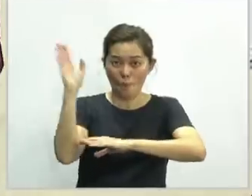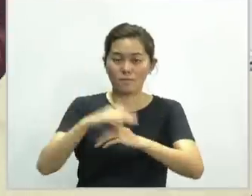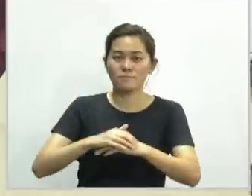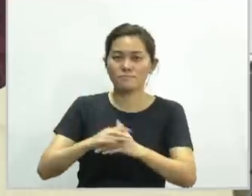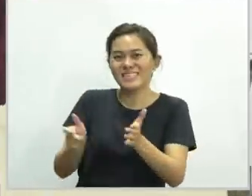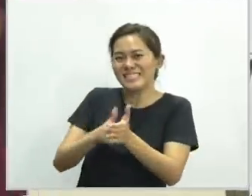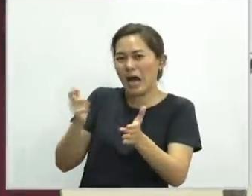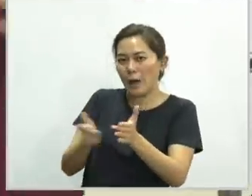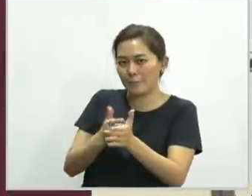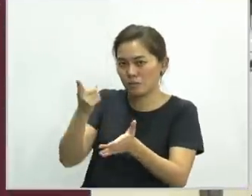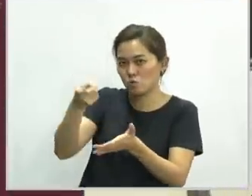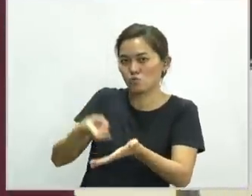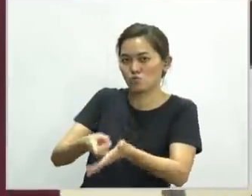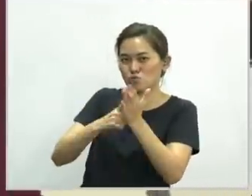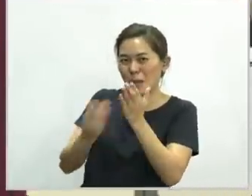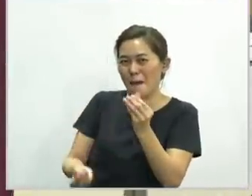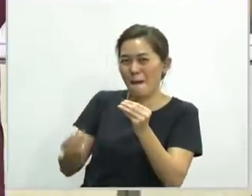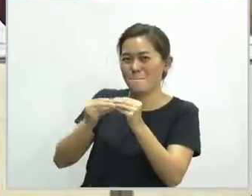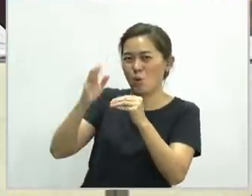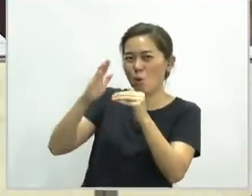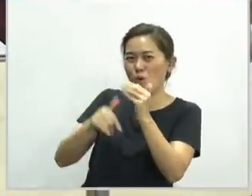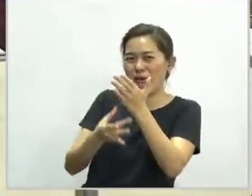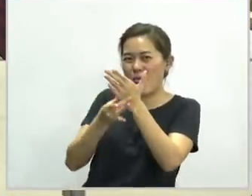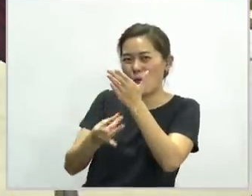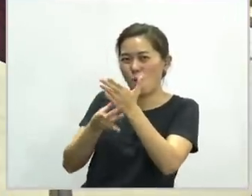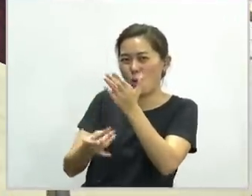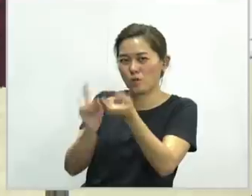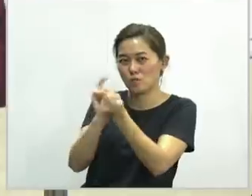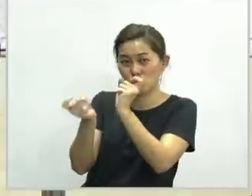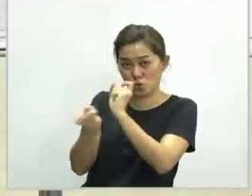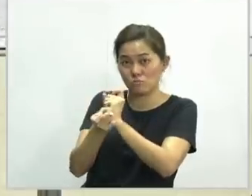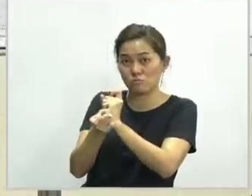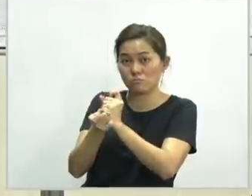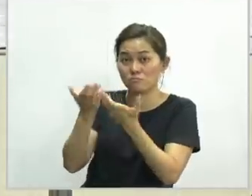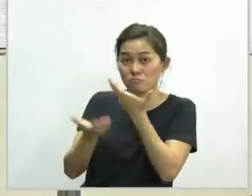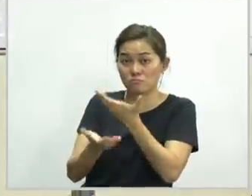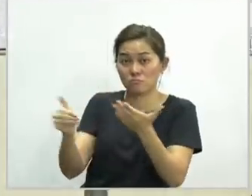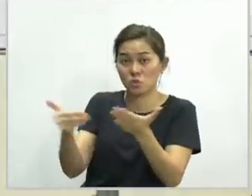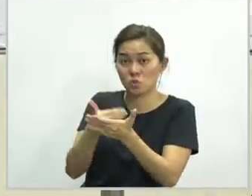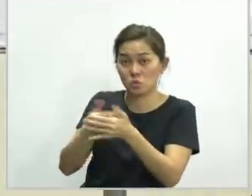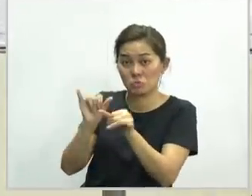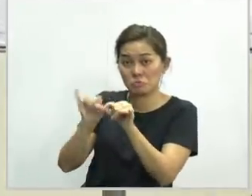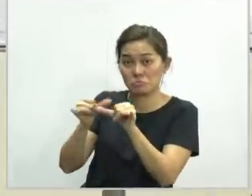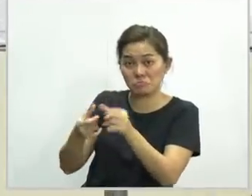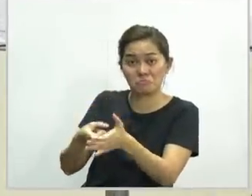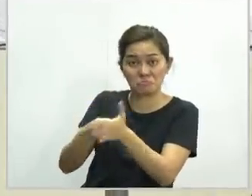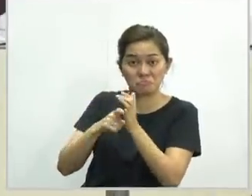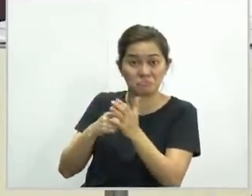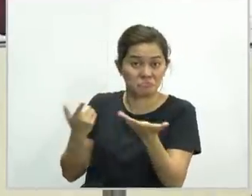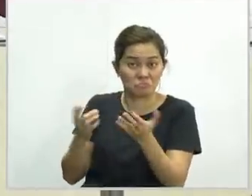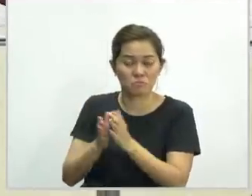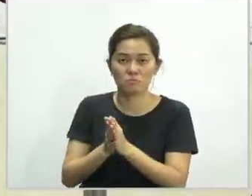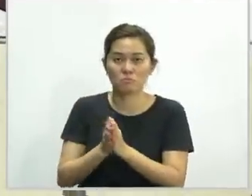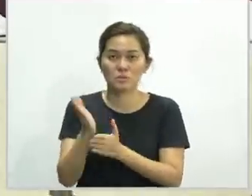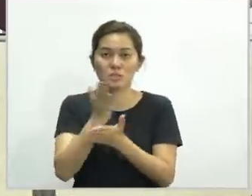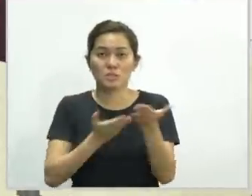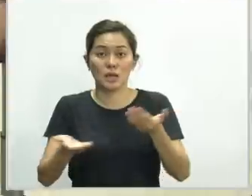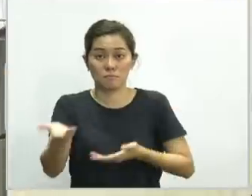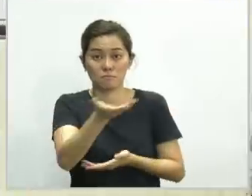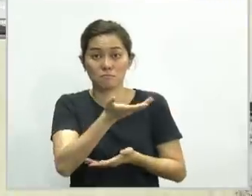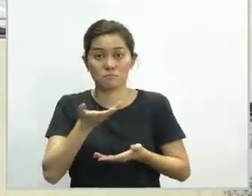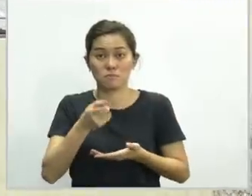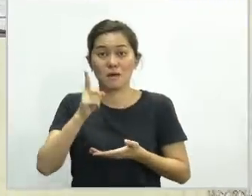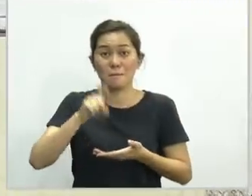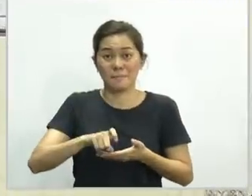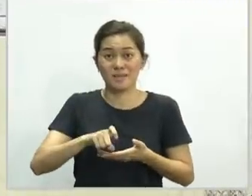Sometimes you need more than an oil change. You might need a new engine. And some of us might